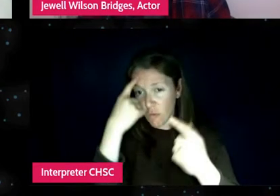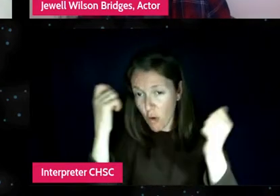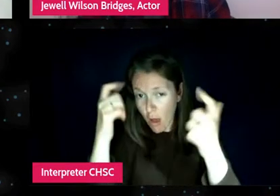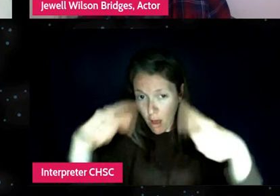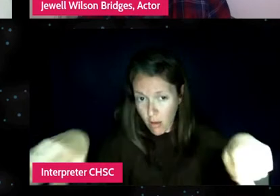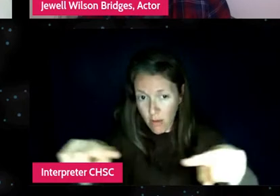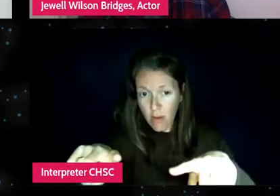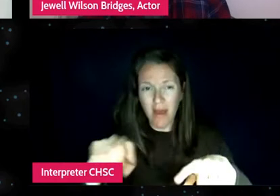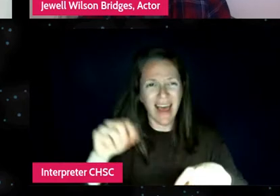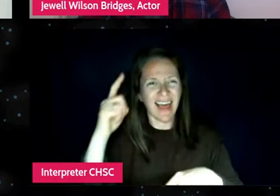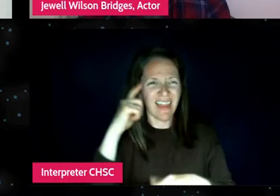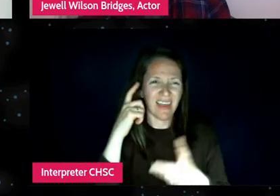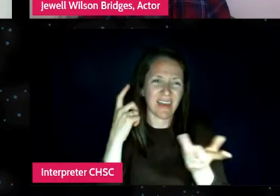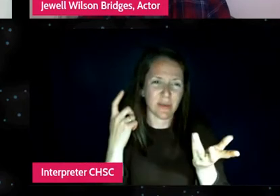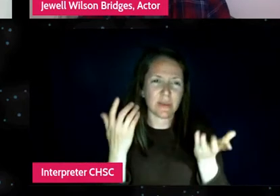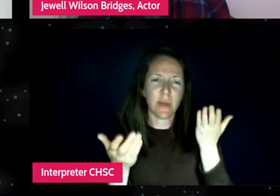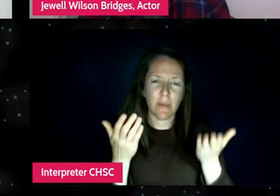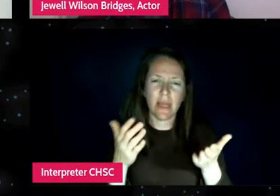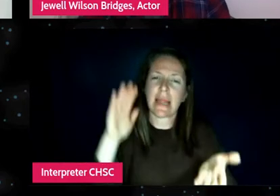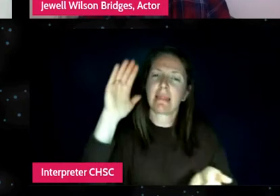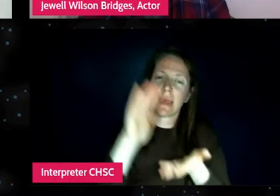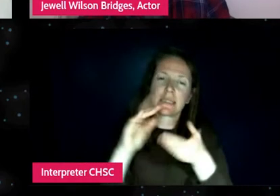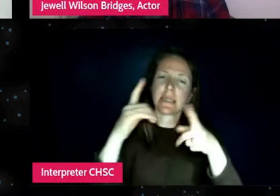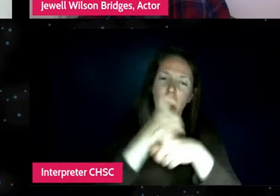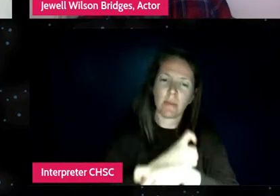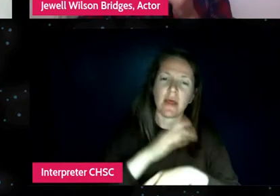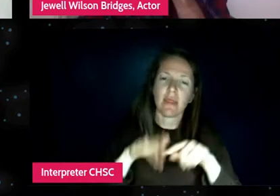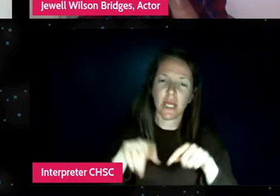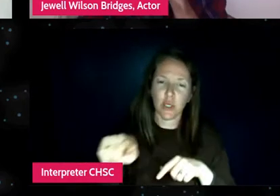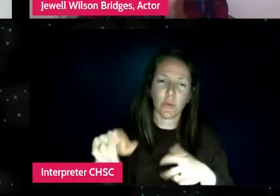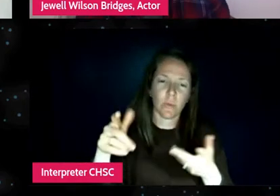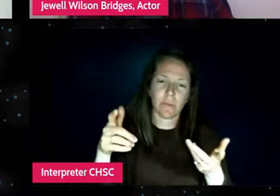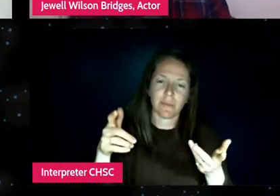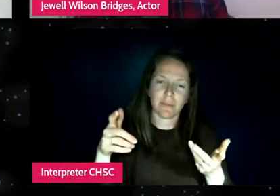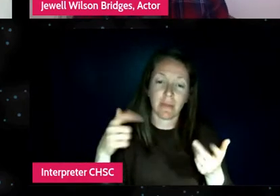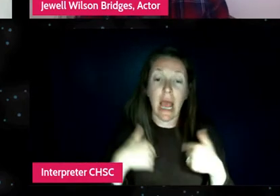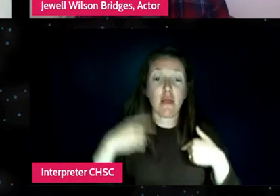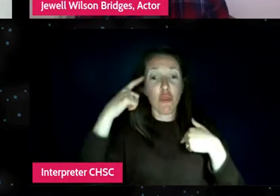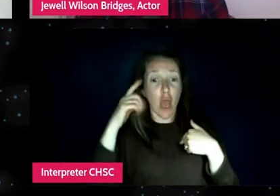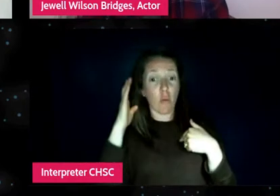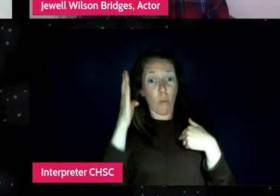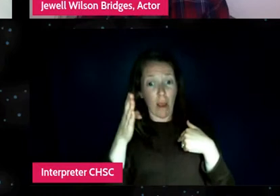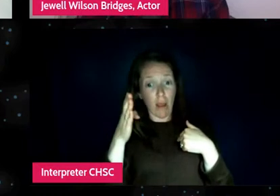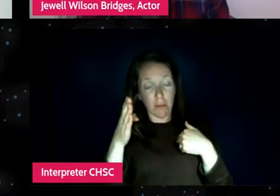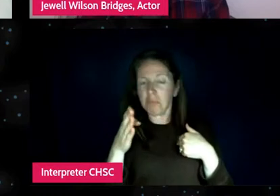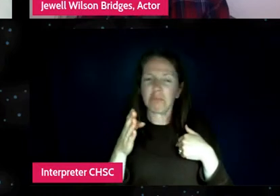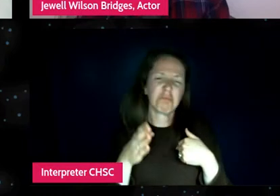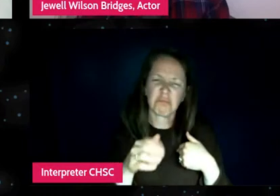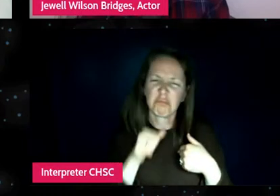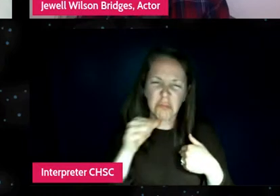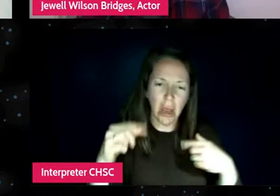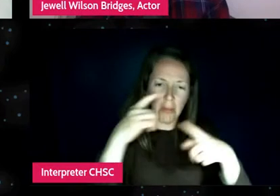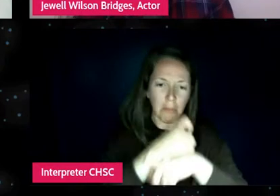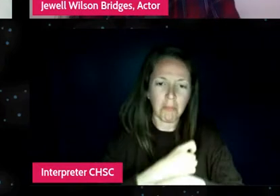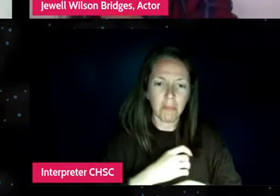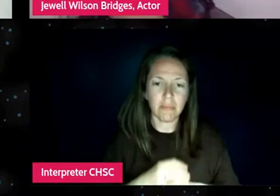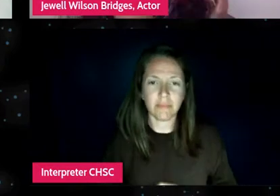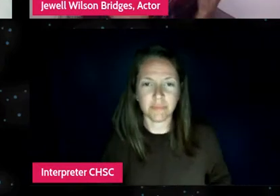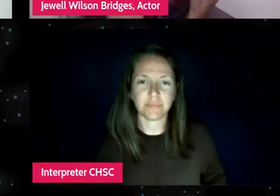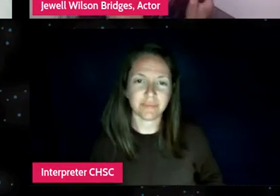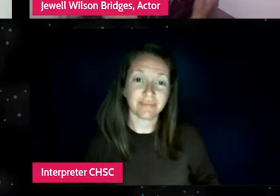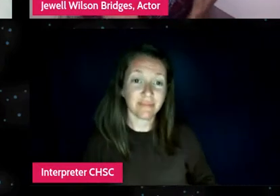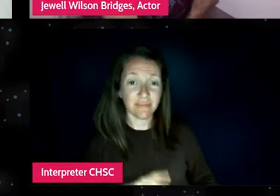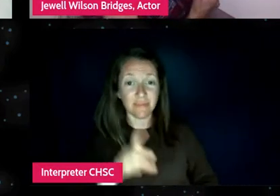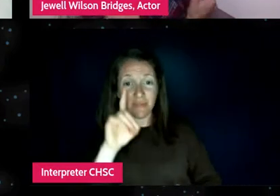was probably less complicated than I thought, at least, that it would be going into it. And that's a good